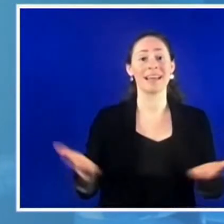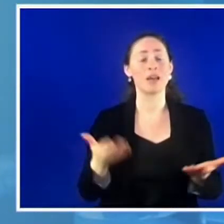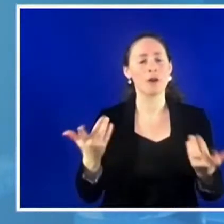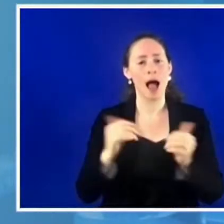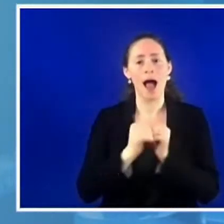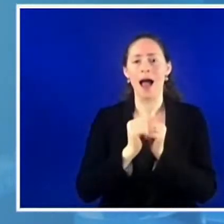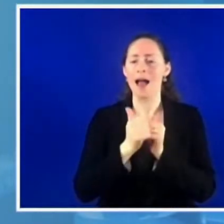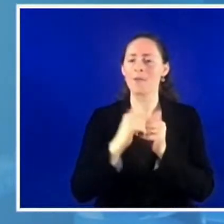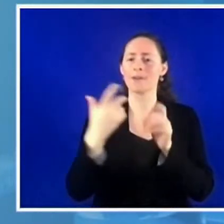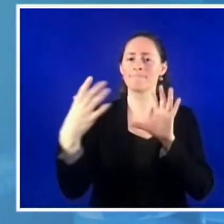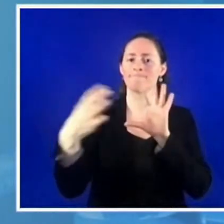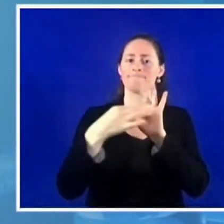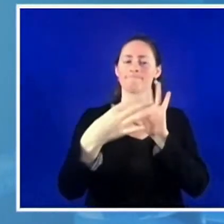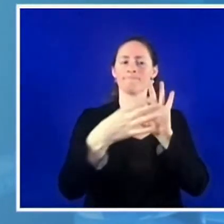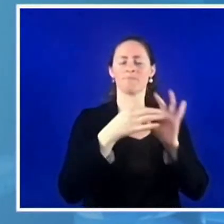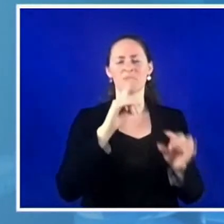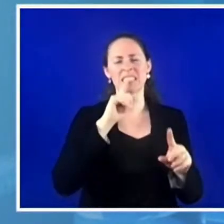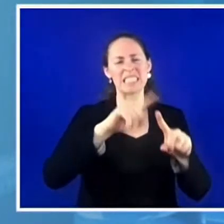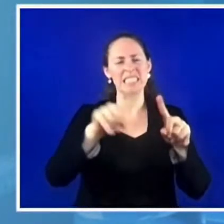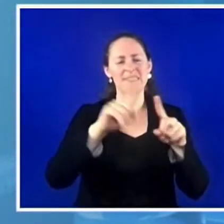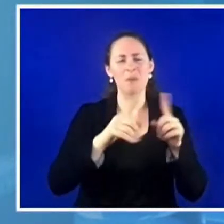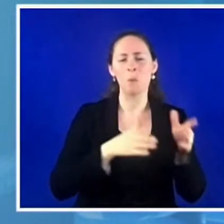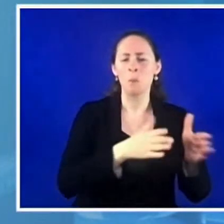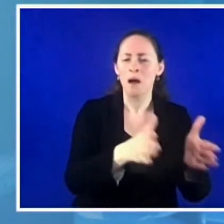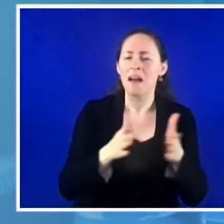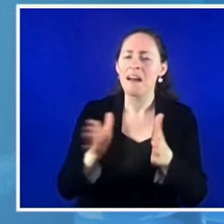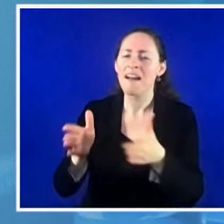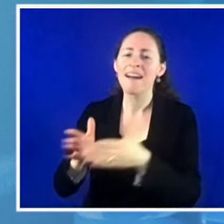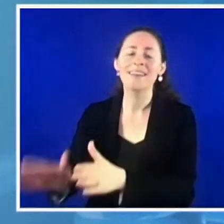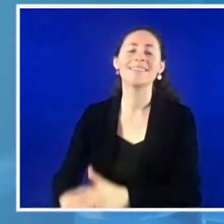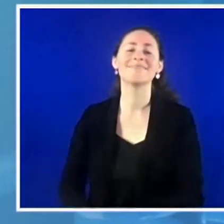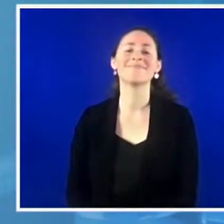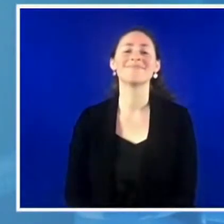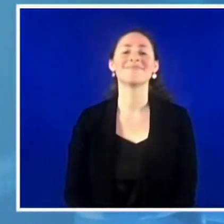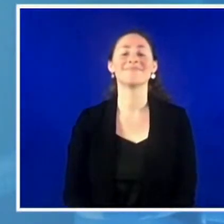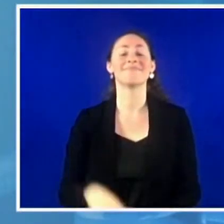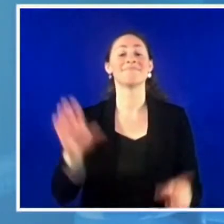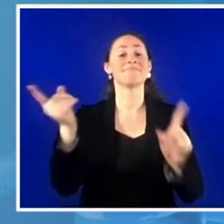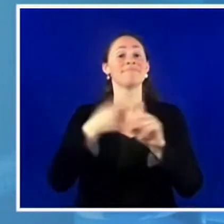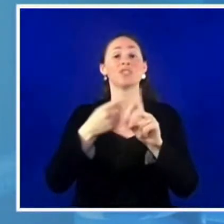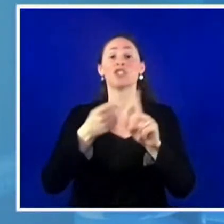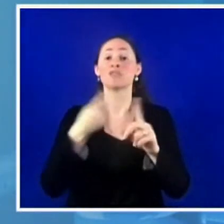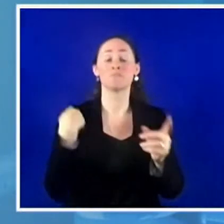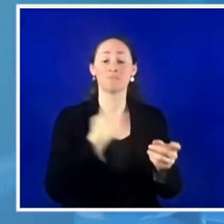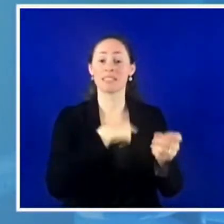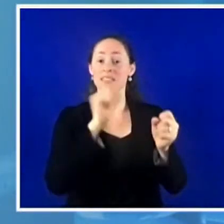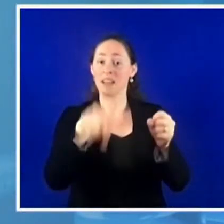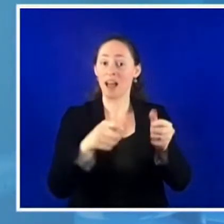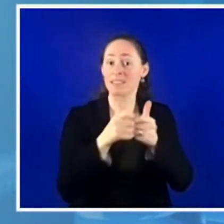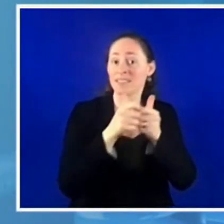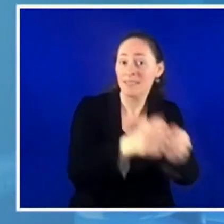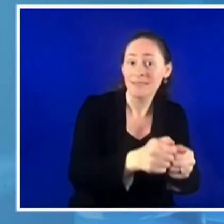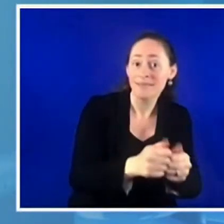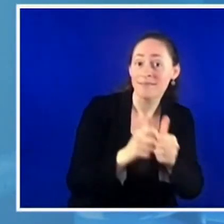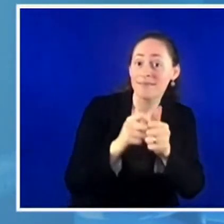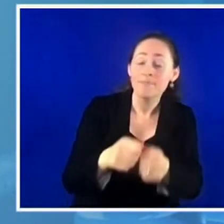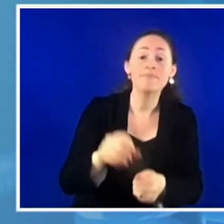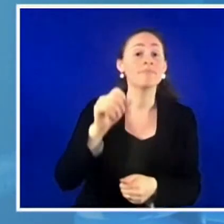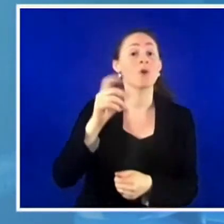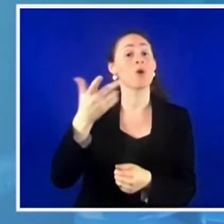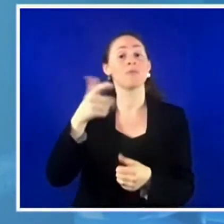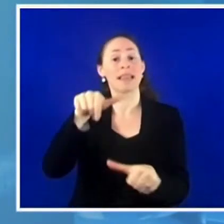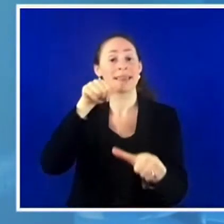It's proactive outreach through text messaging, through letters, through phone calls, as well as taking